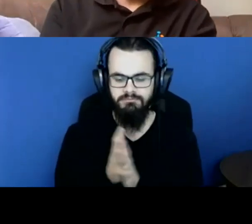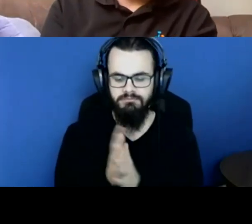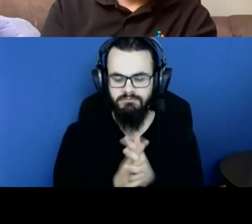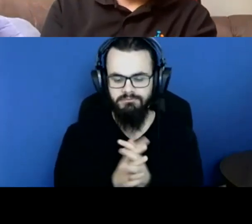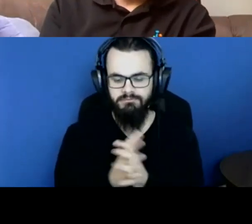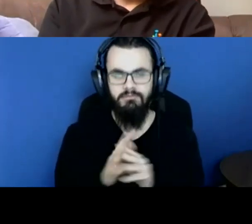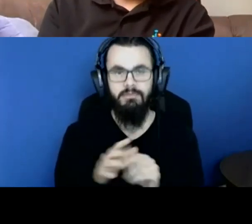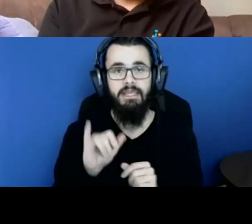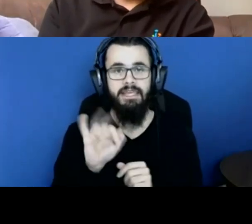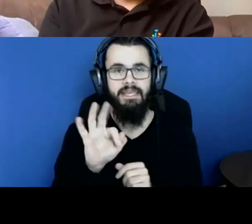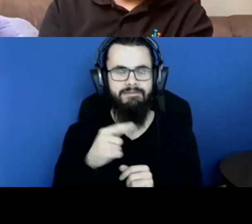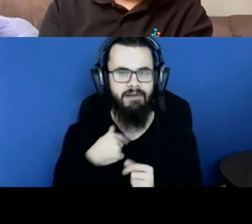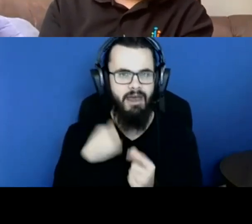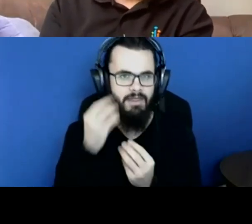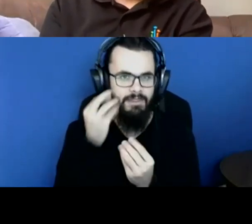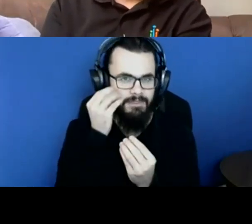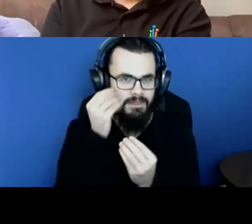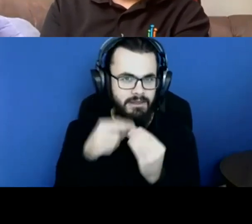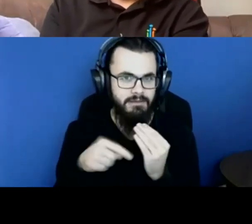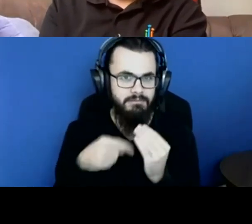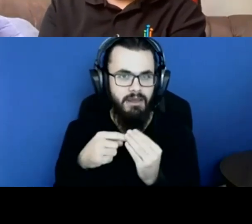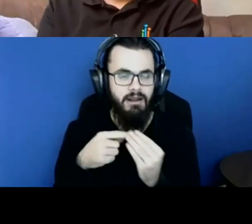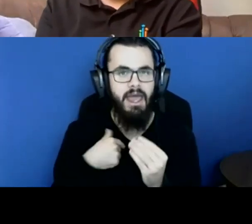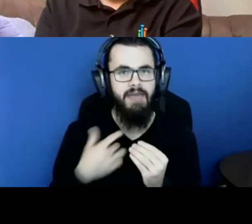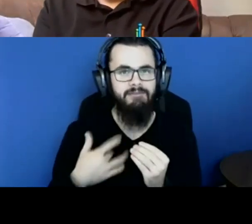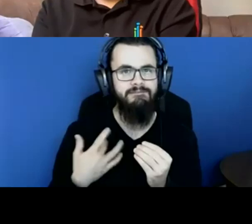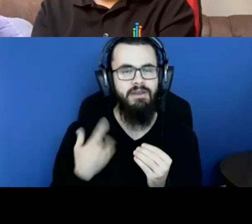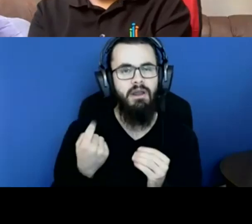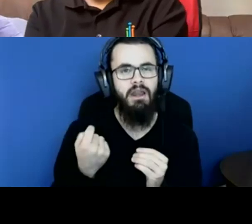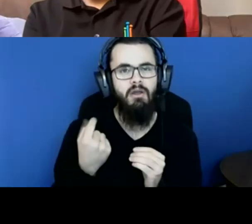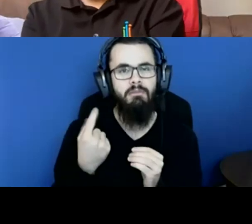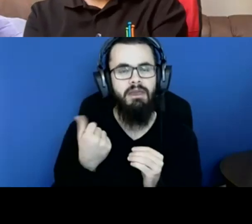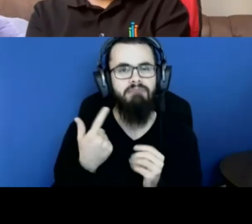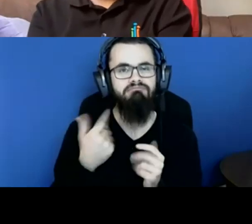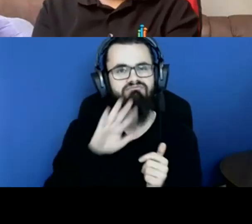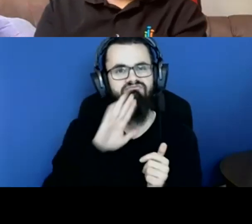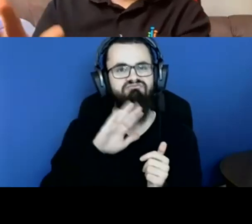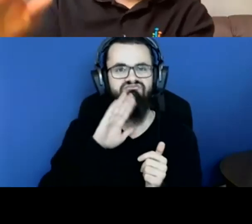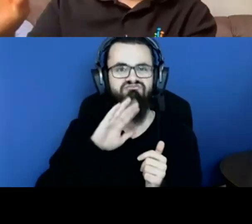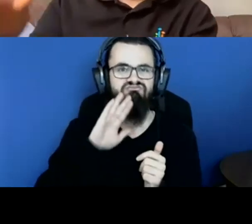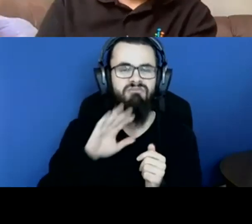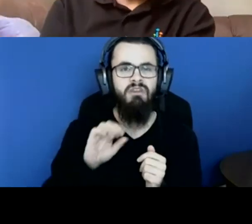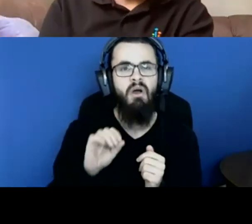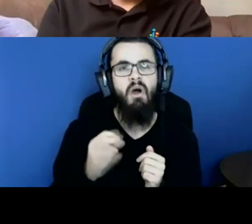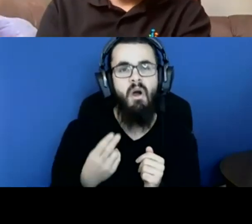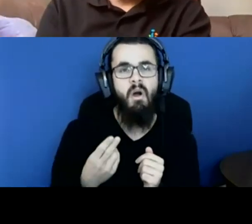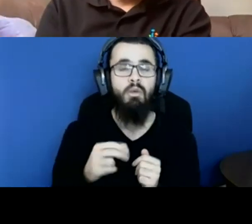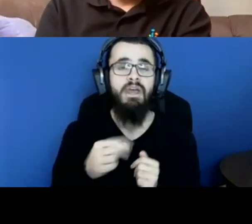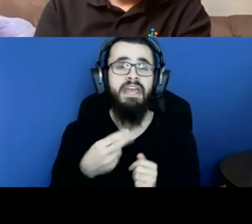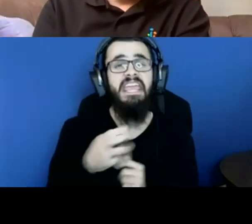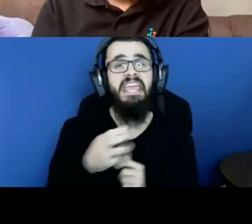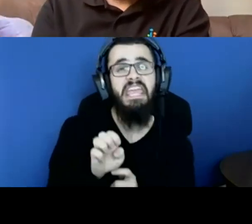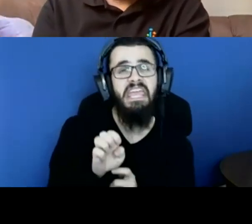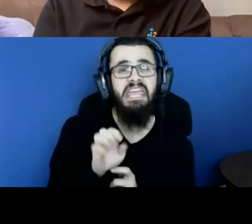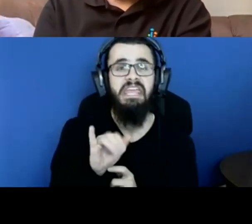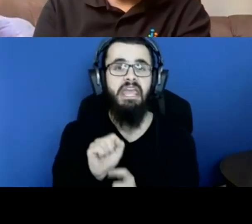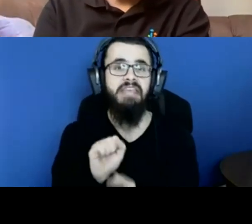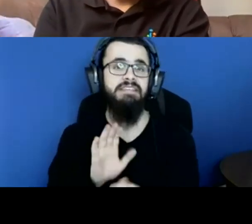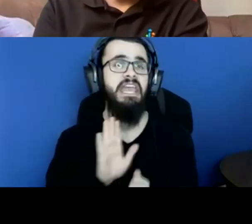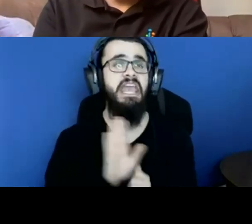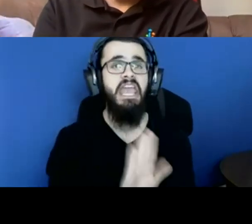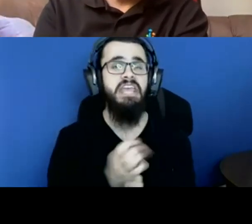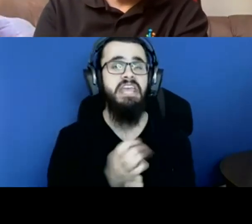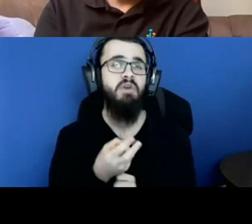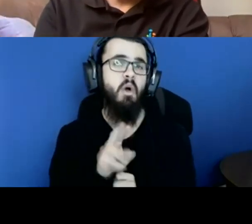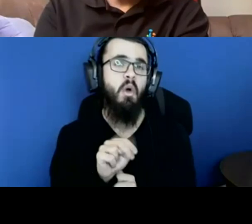about it is that my service coordinator told my sister, oh, he is his own guardian. We can't step in